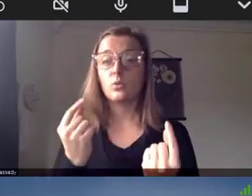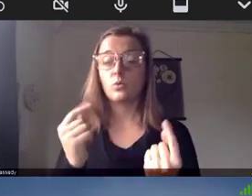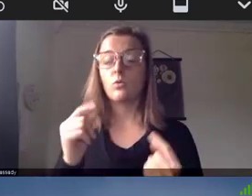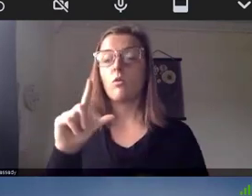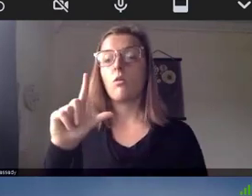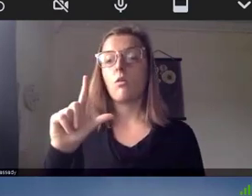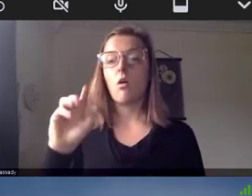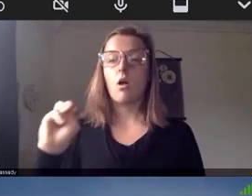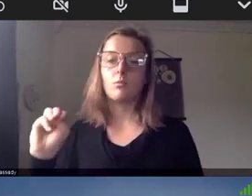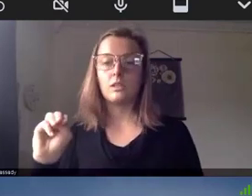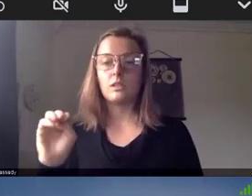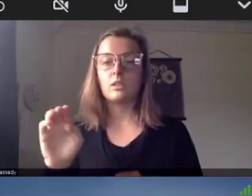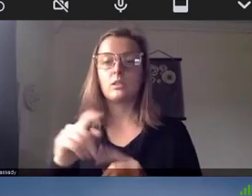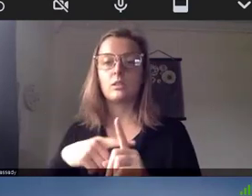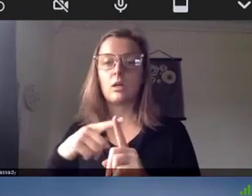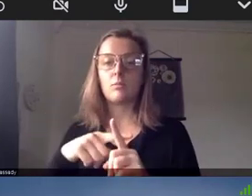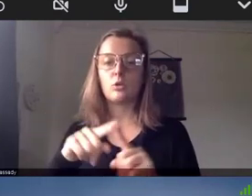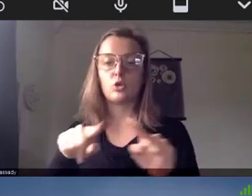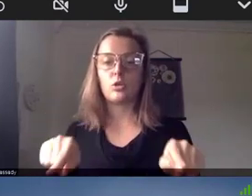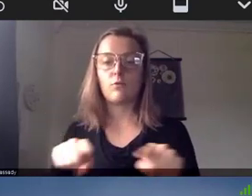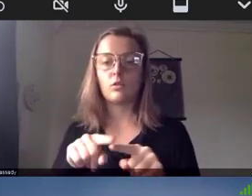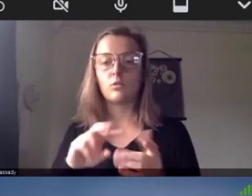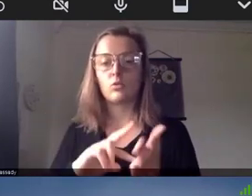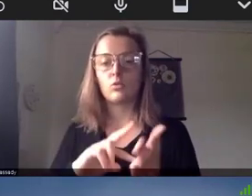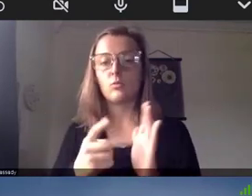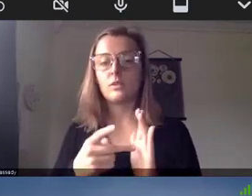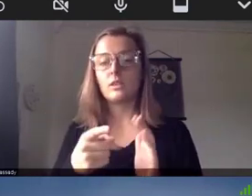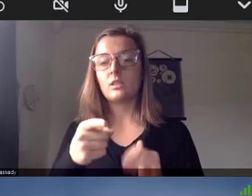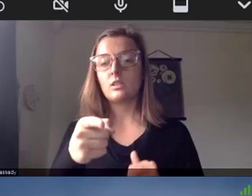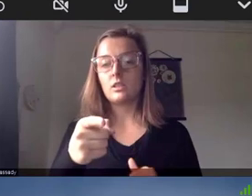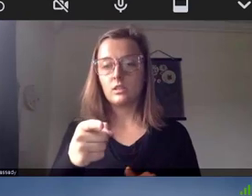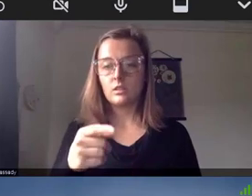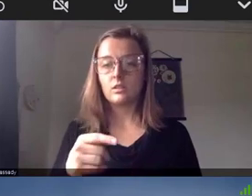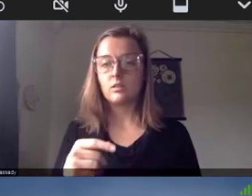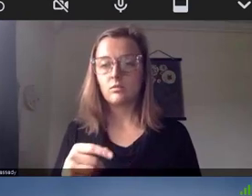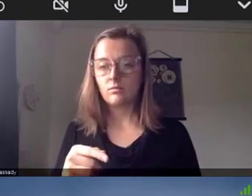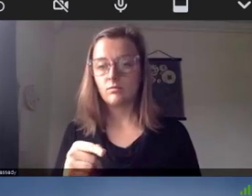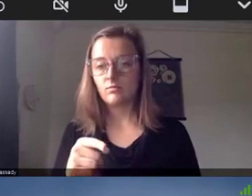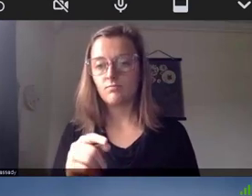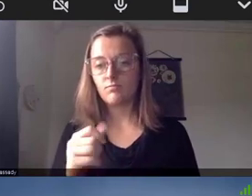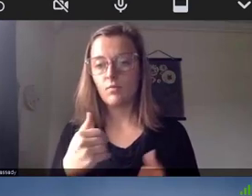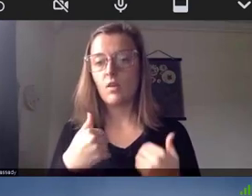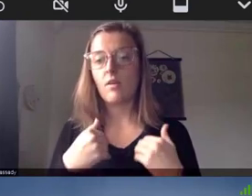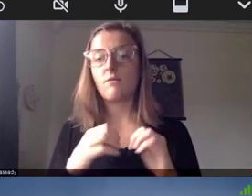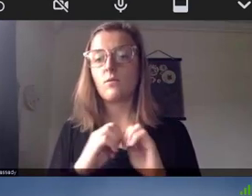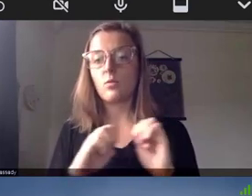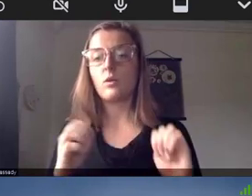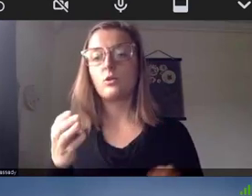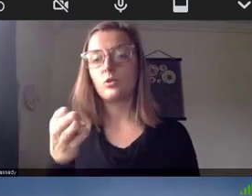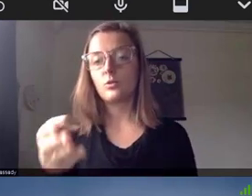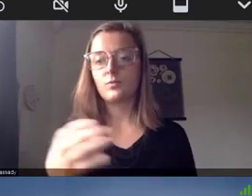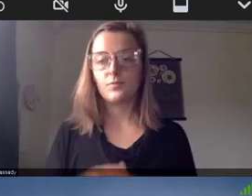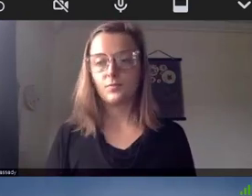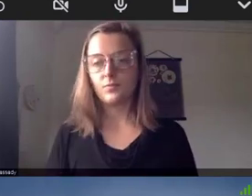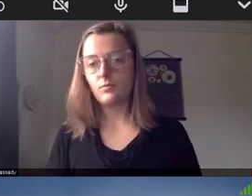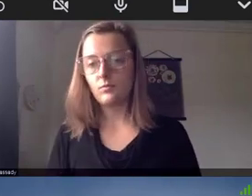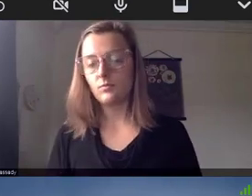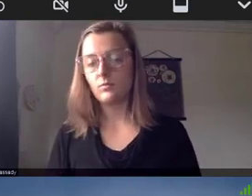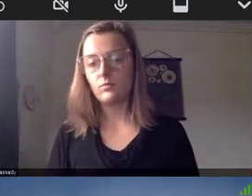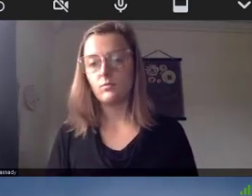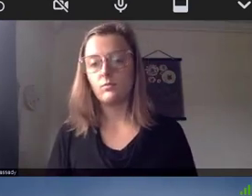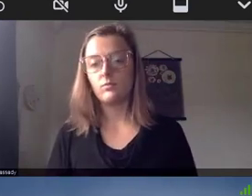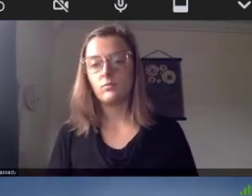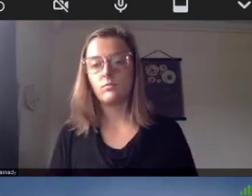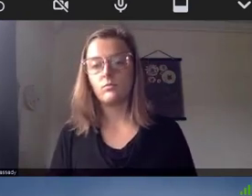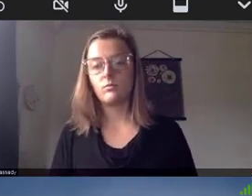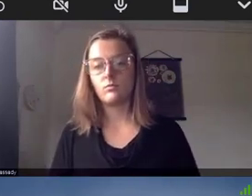equal to the effective heat transfer coefficient times the area times the log mean temperature difference. And here it's the same for parallel